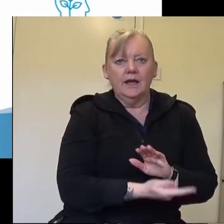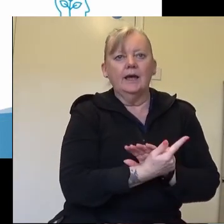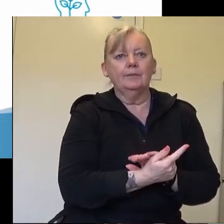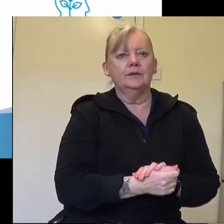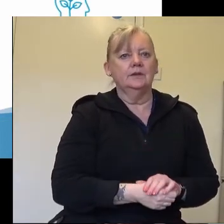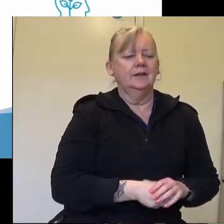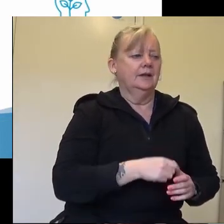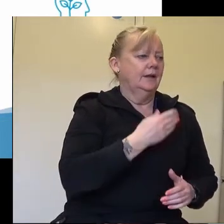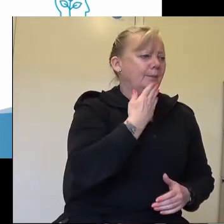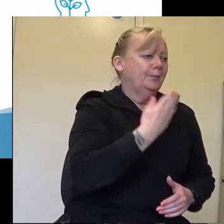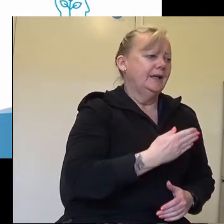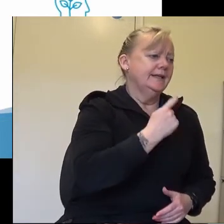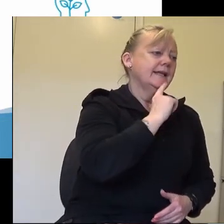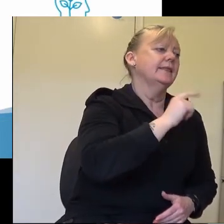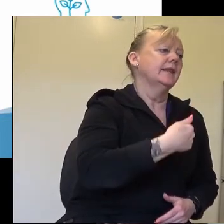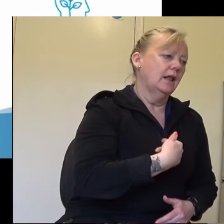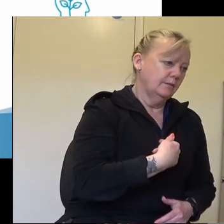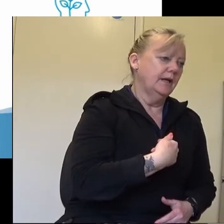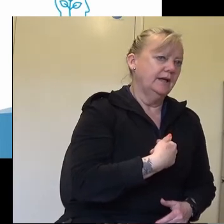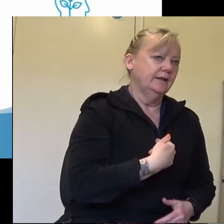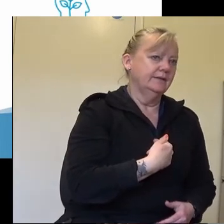gonna happen, can you please let me know?